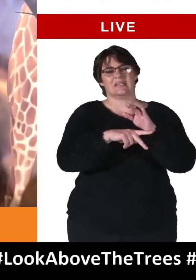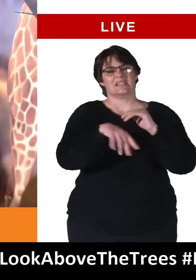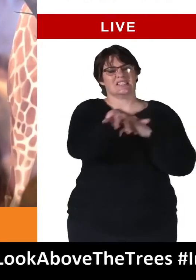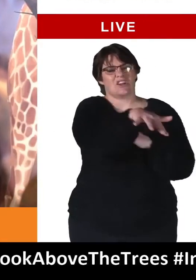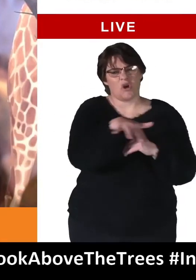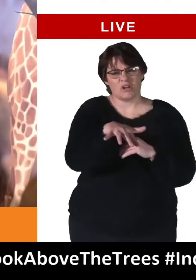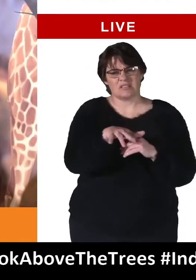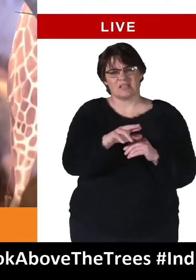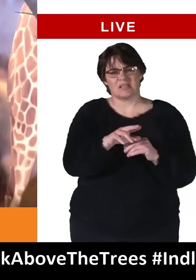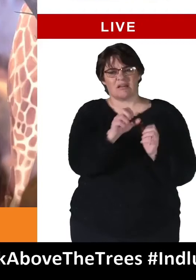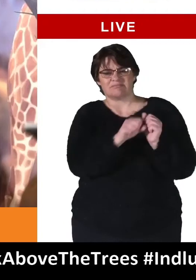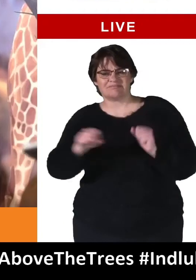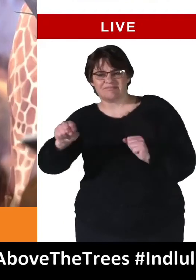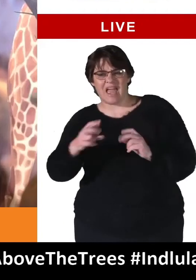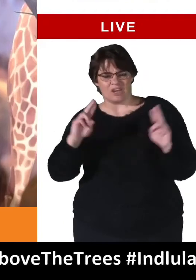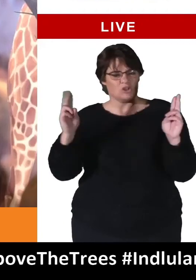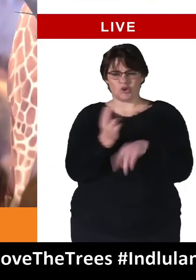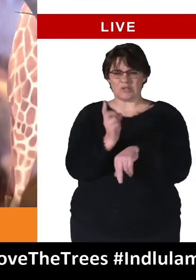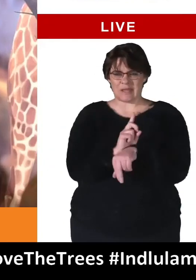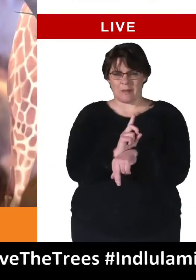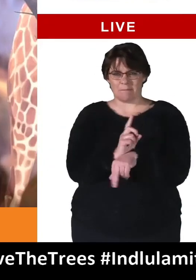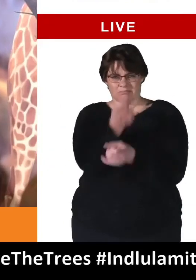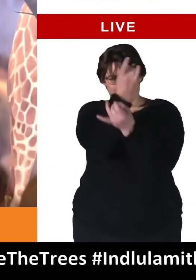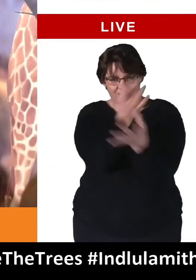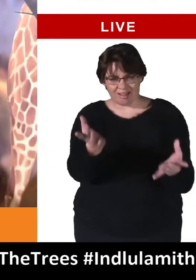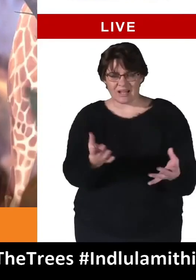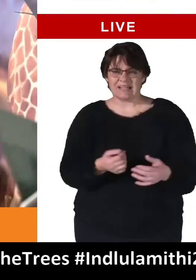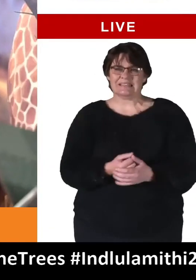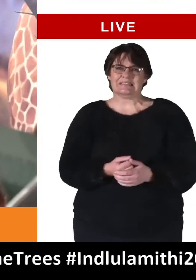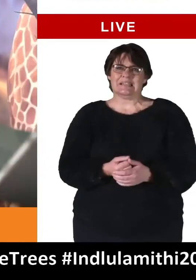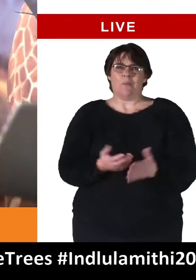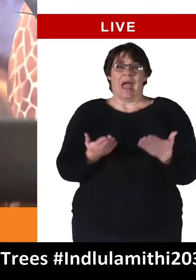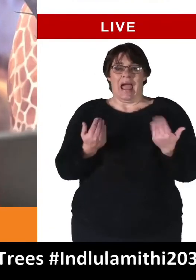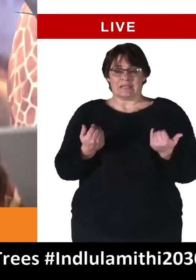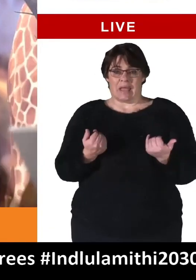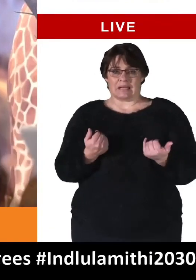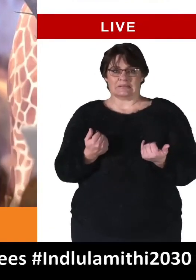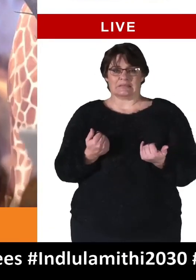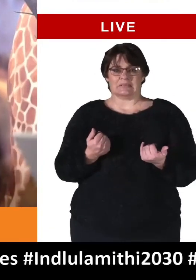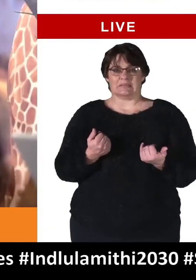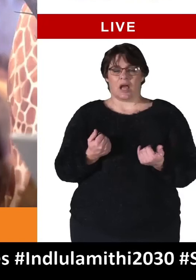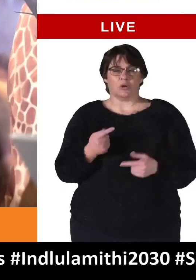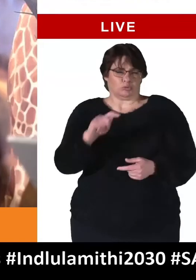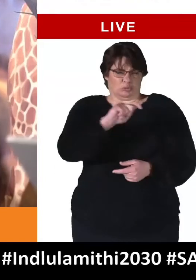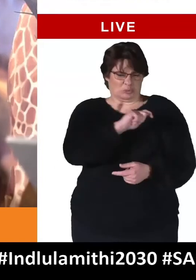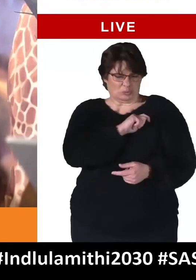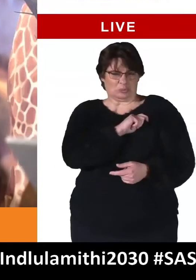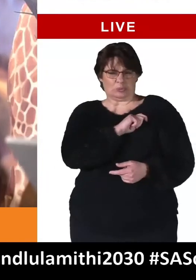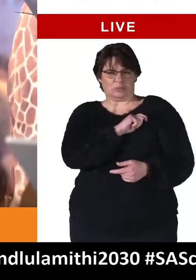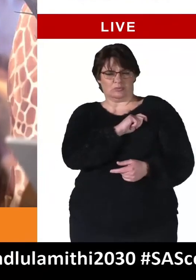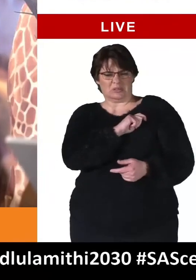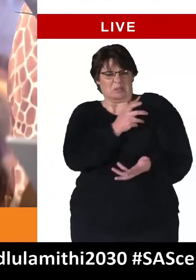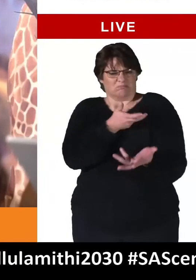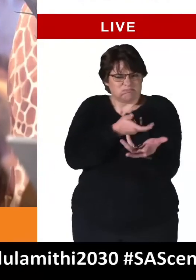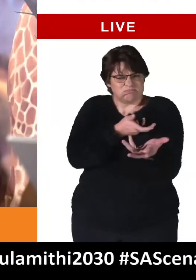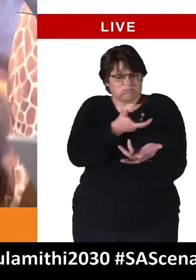remotely within such a short period of time and expect us to really